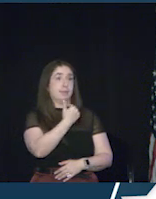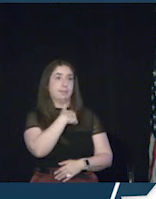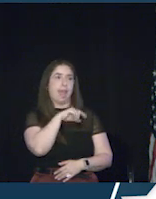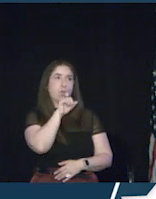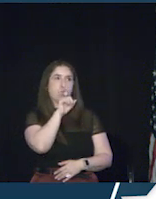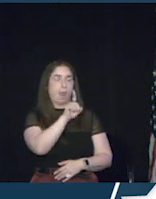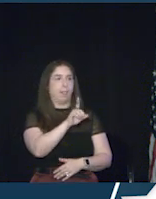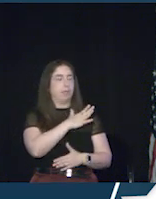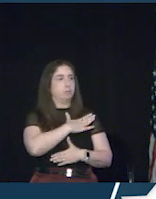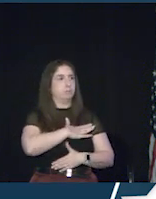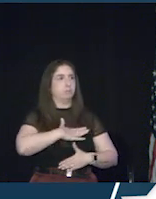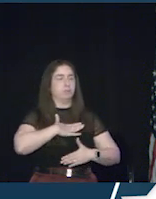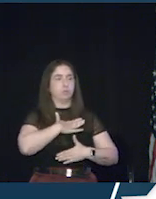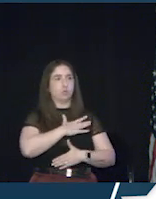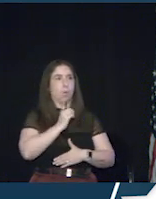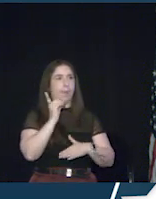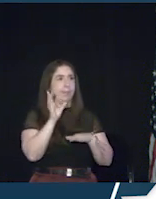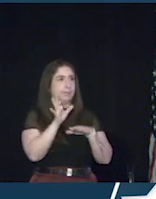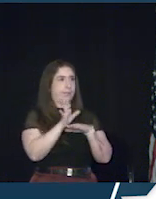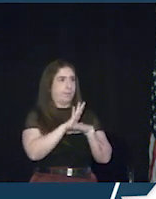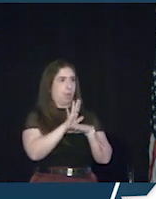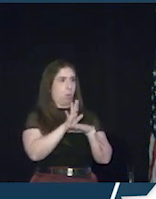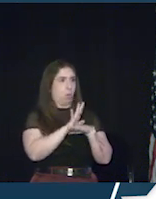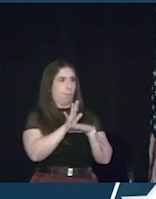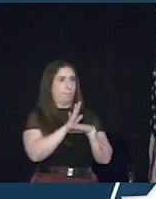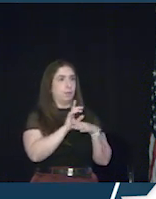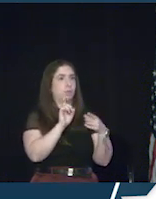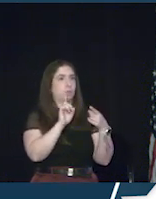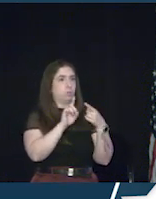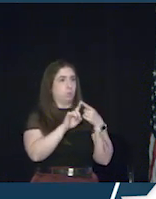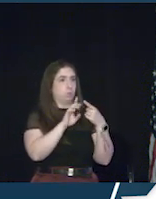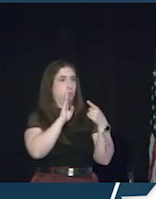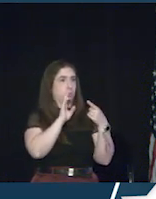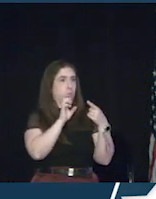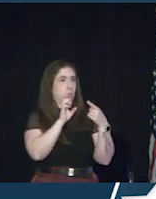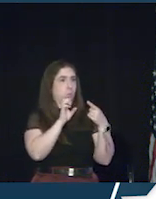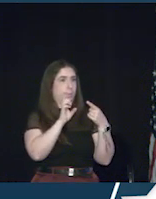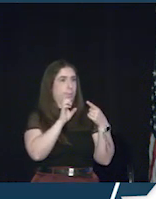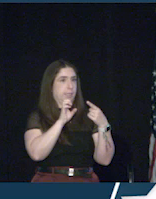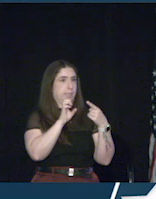that film to be in the ring, and for me,